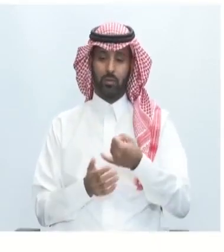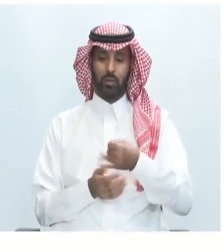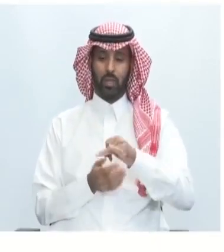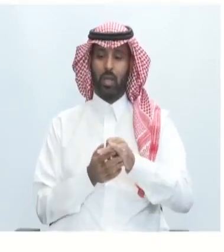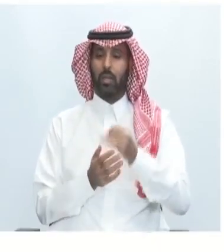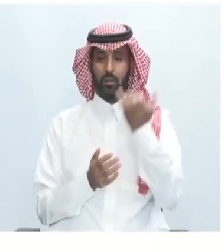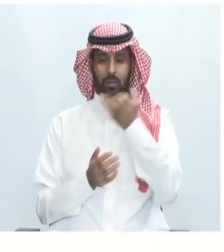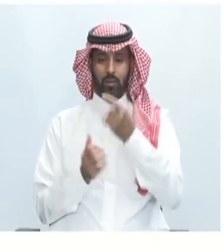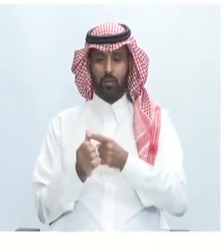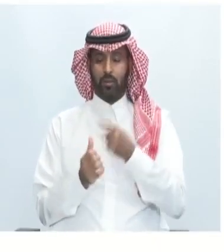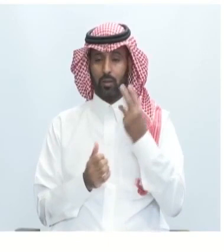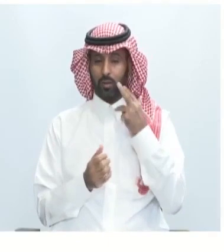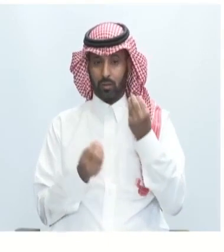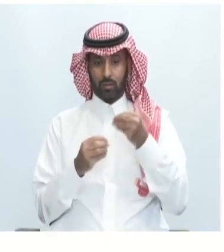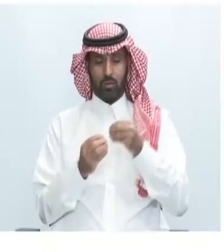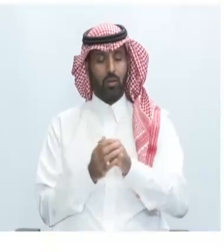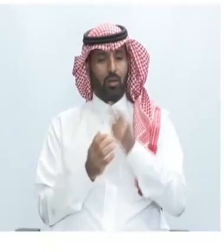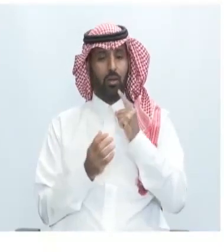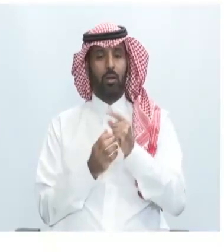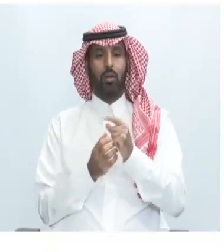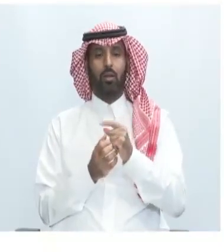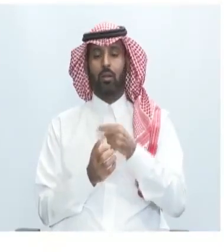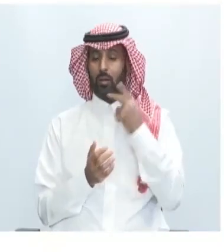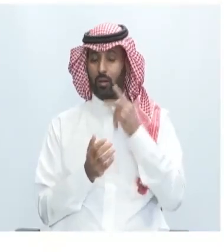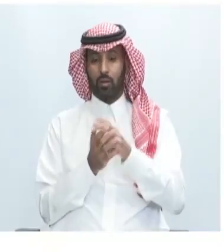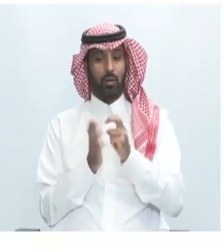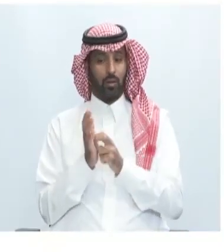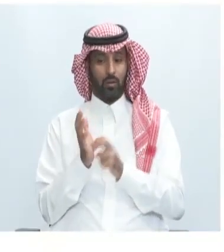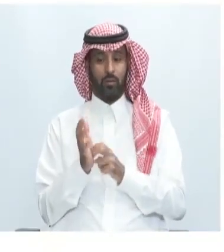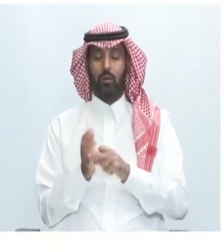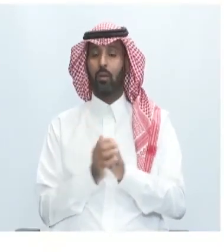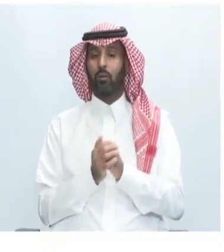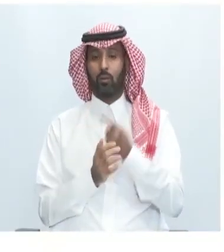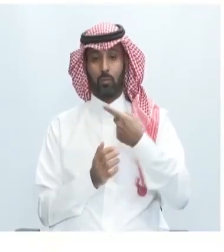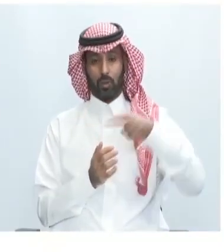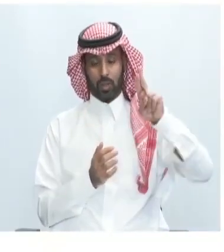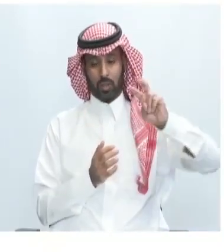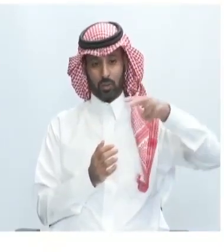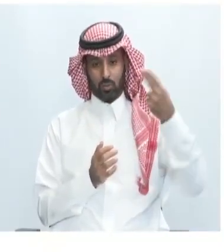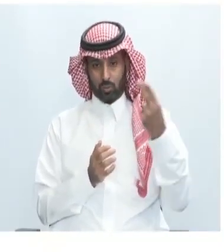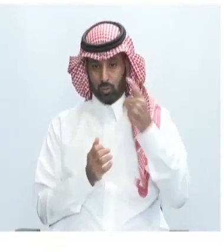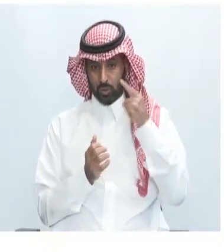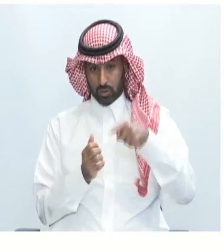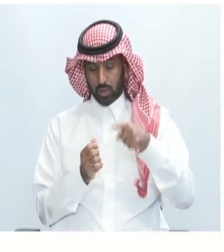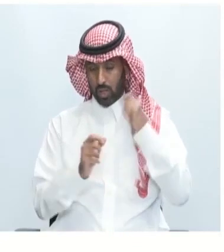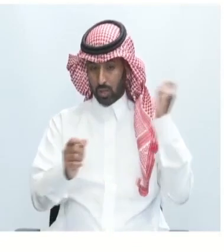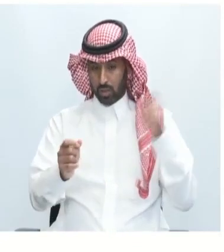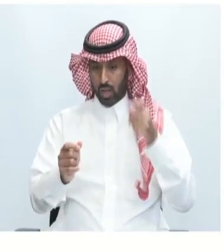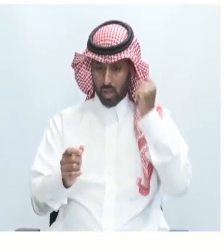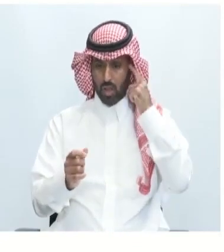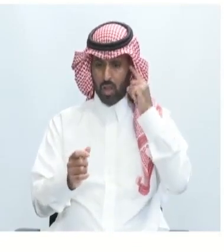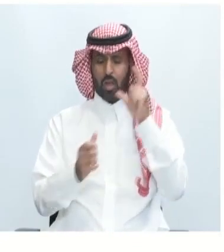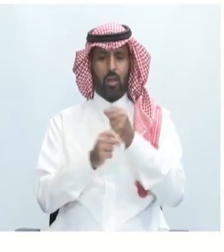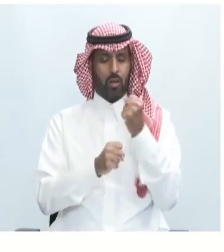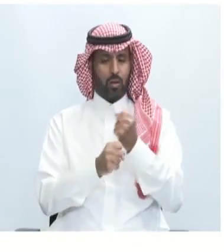third part of the enrichment. We will be taking the grammar from Unit 2, and these are today's goals: to identify